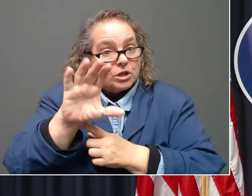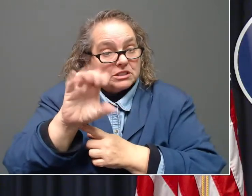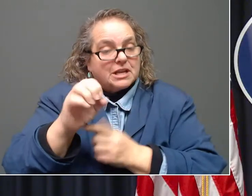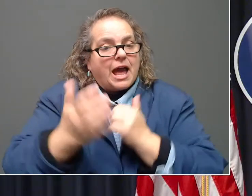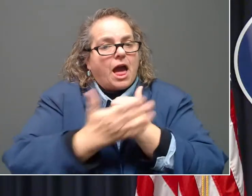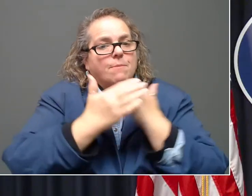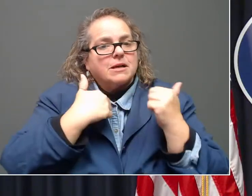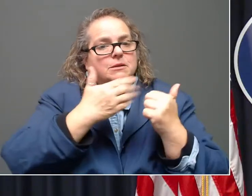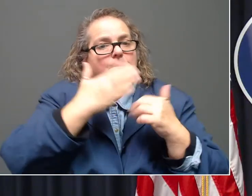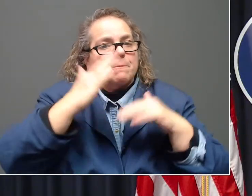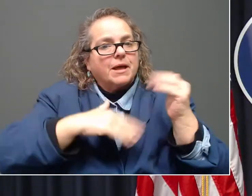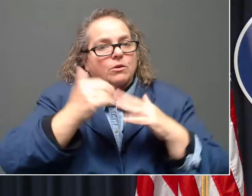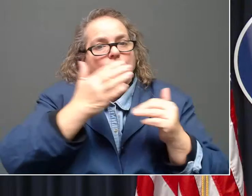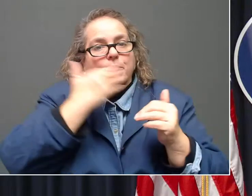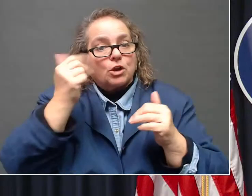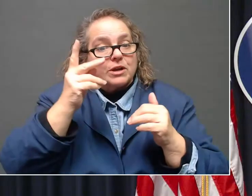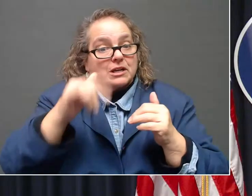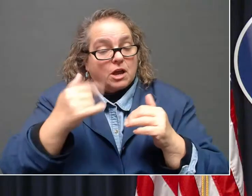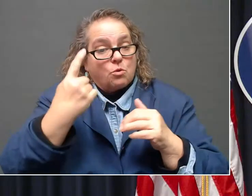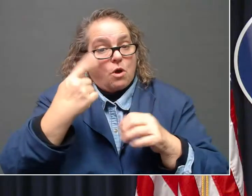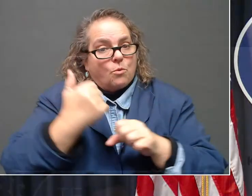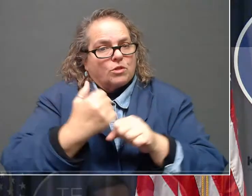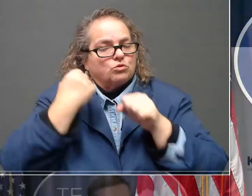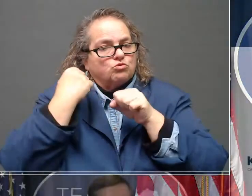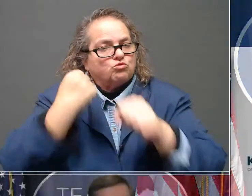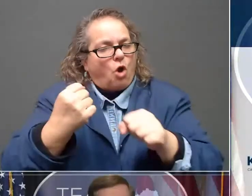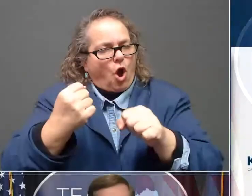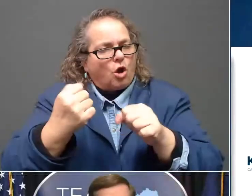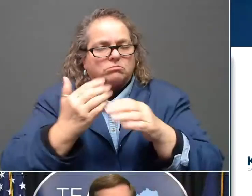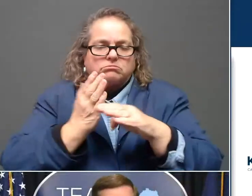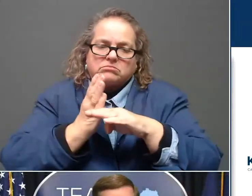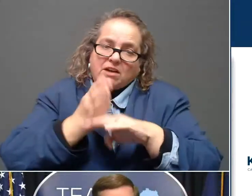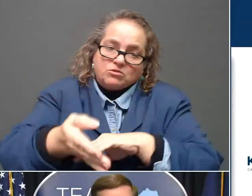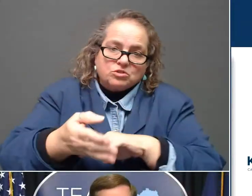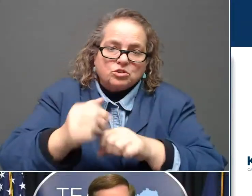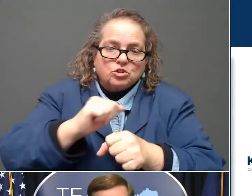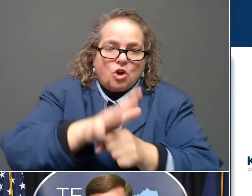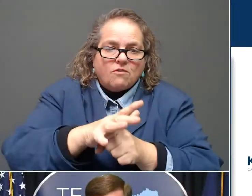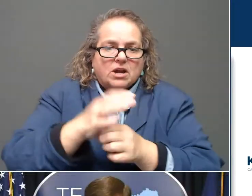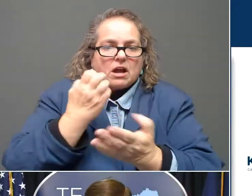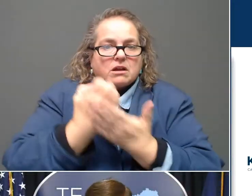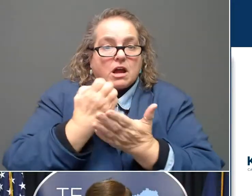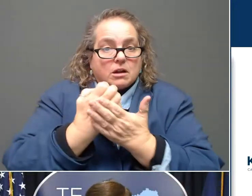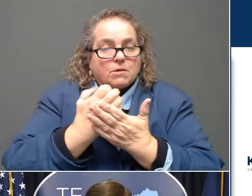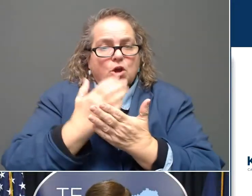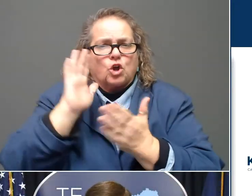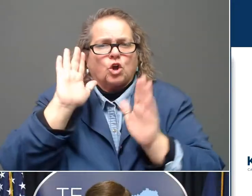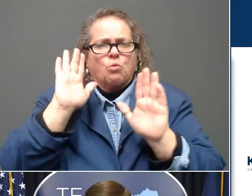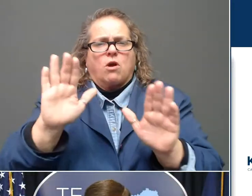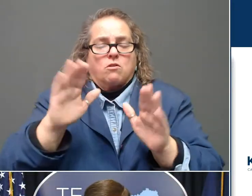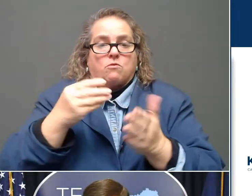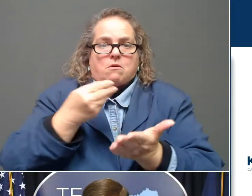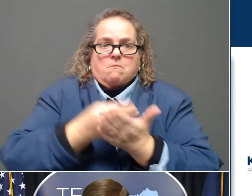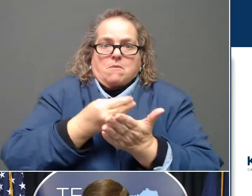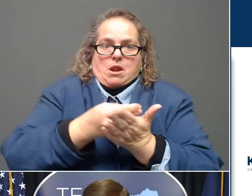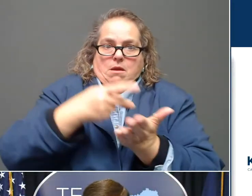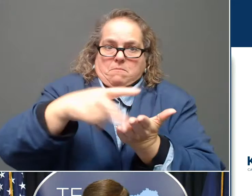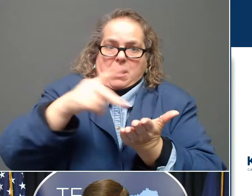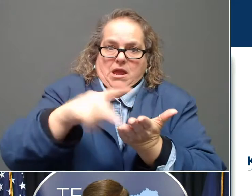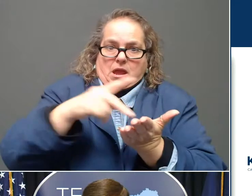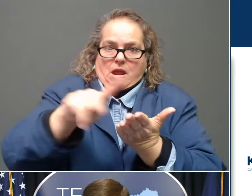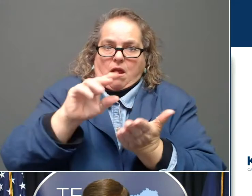with a stronger post-COVID economy and good-paying career opportunities for our state's residents. The new partnership is